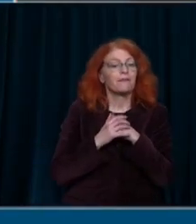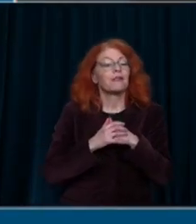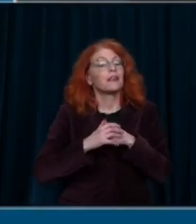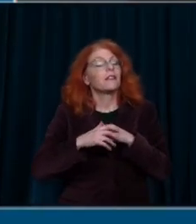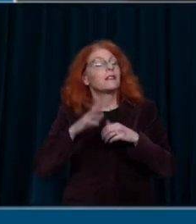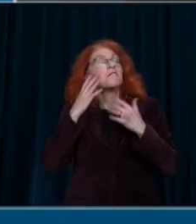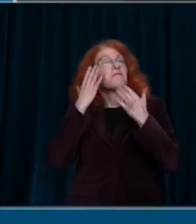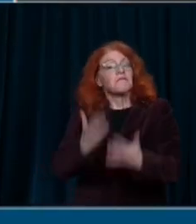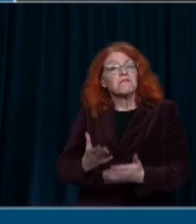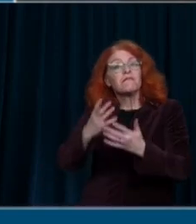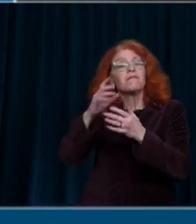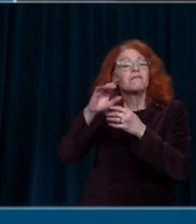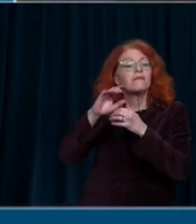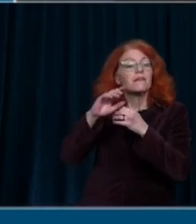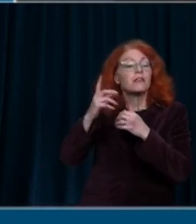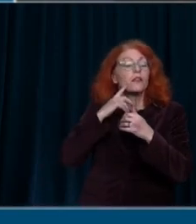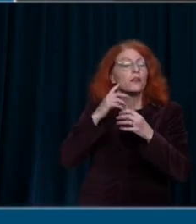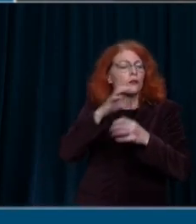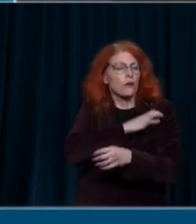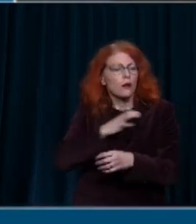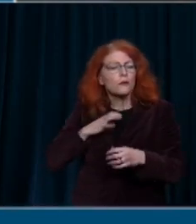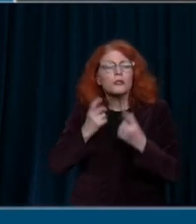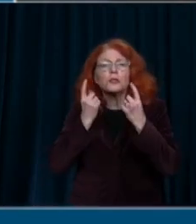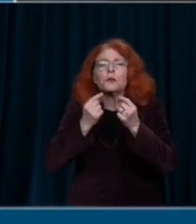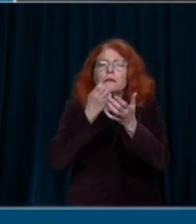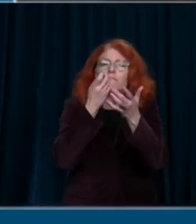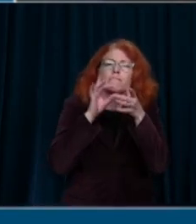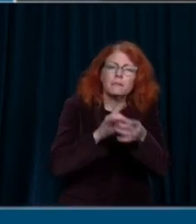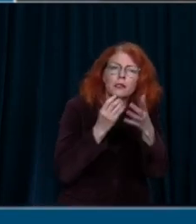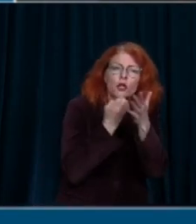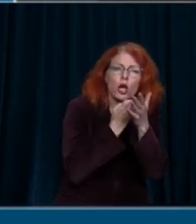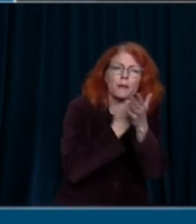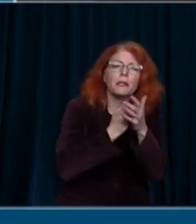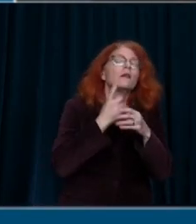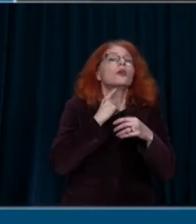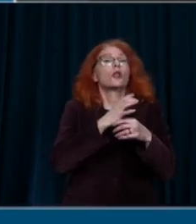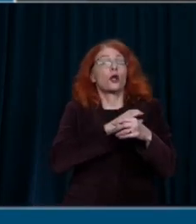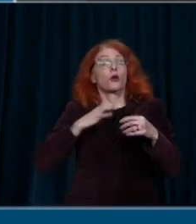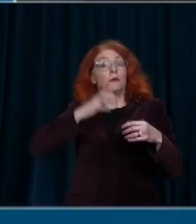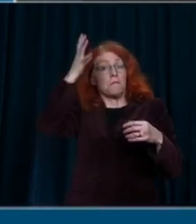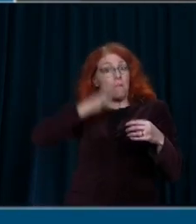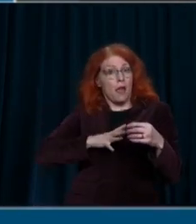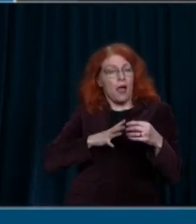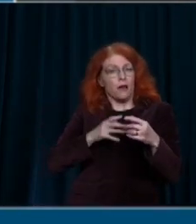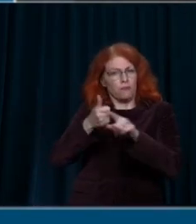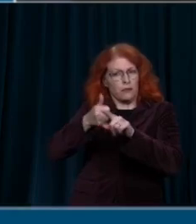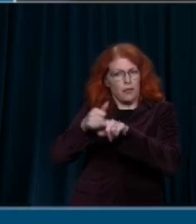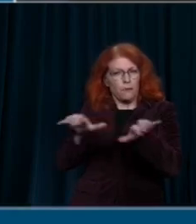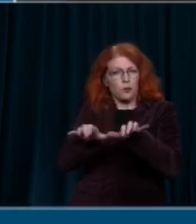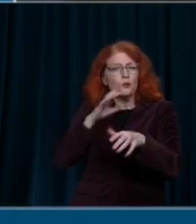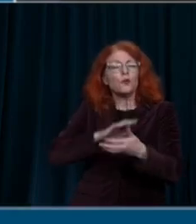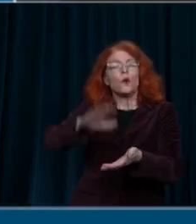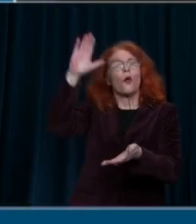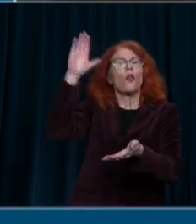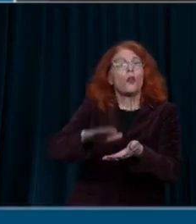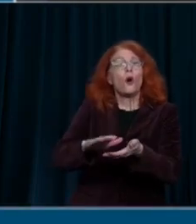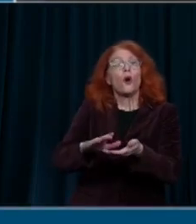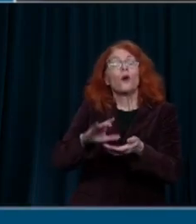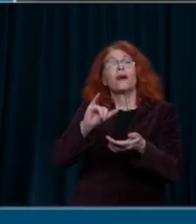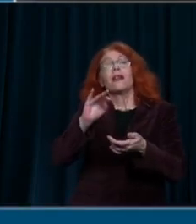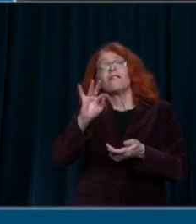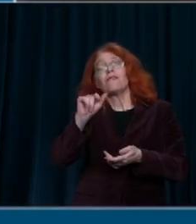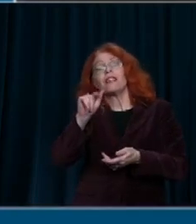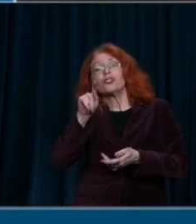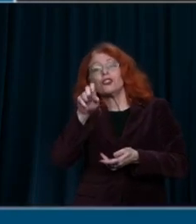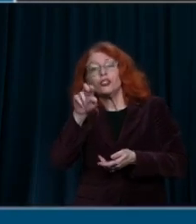economy. What can Congress do? What could you as a congressman do to lower inflation? You know, as I